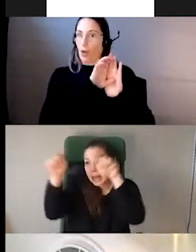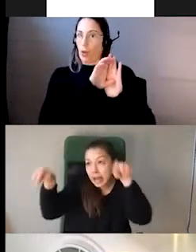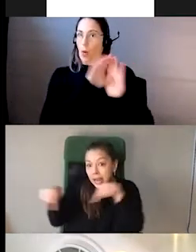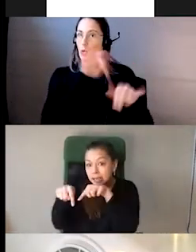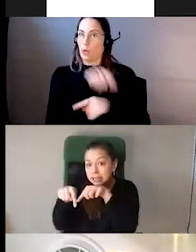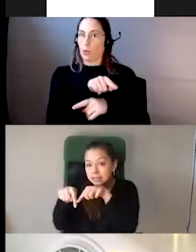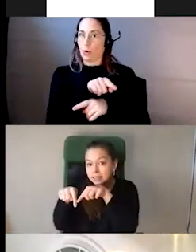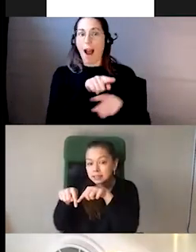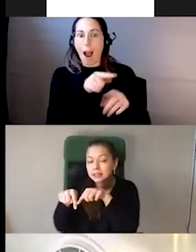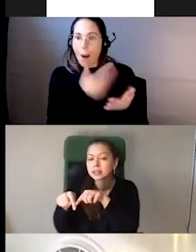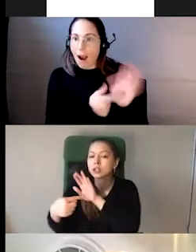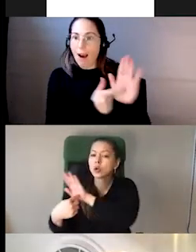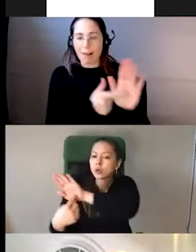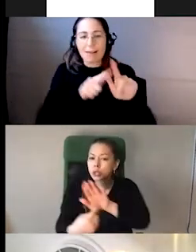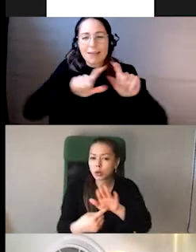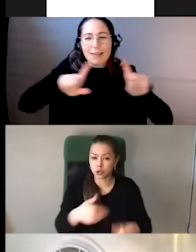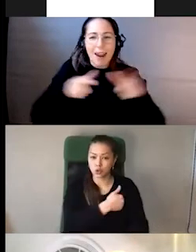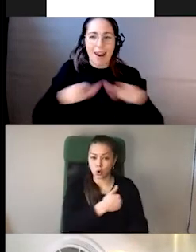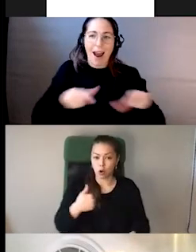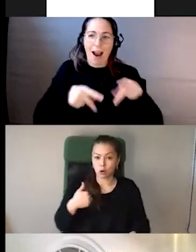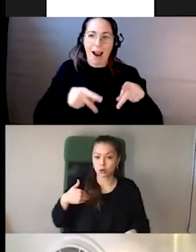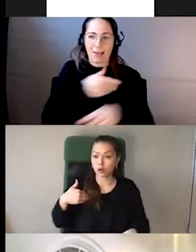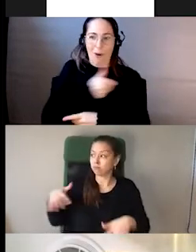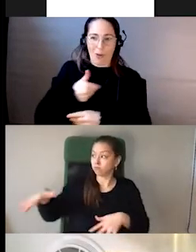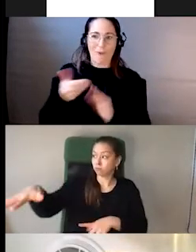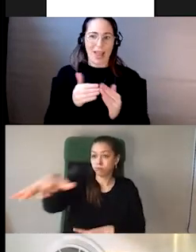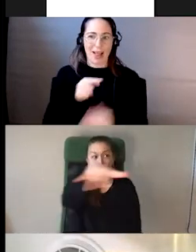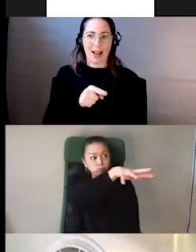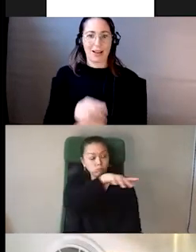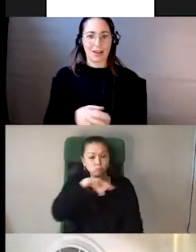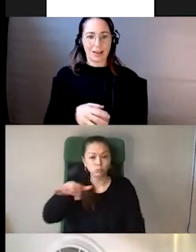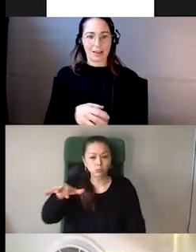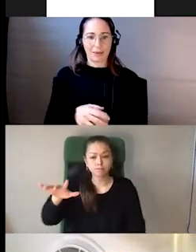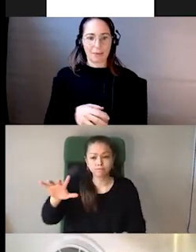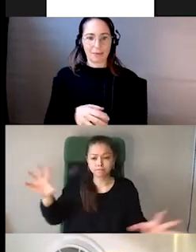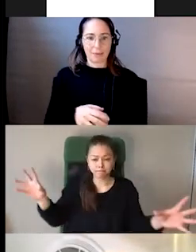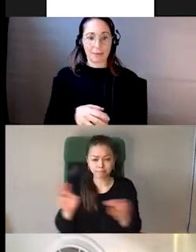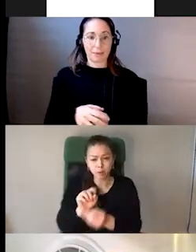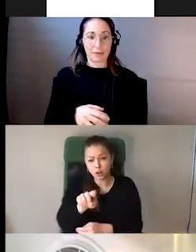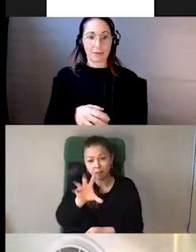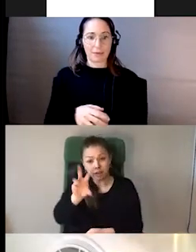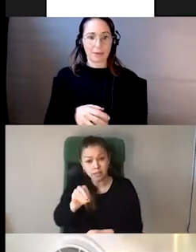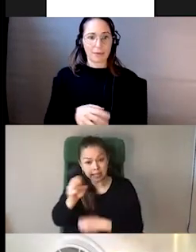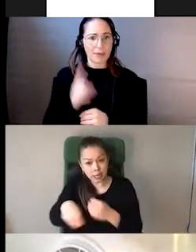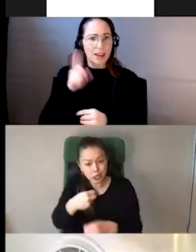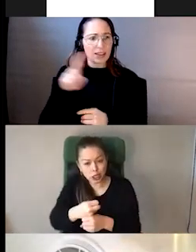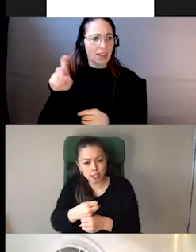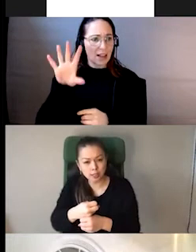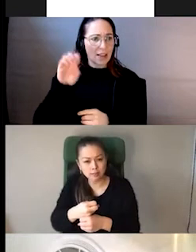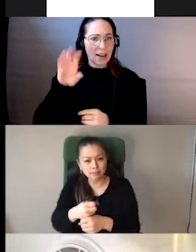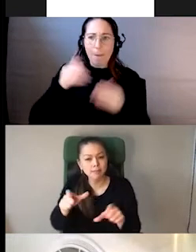languages in Toronto's streetscapes over 150 years. Which languages are very